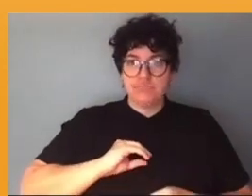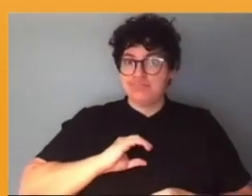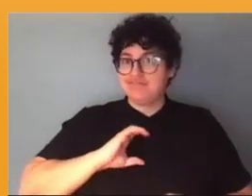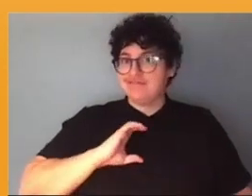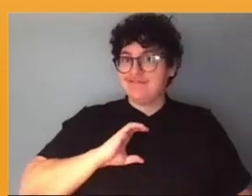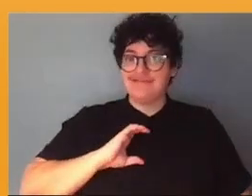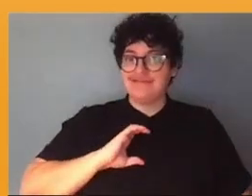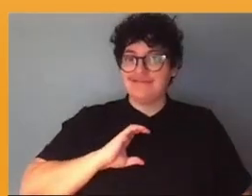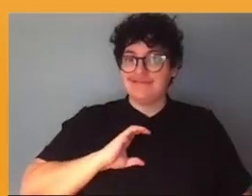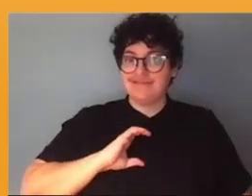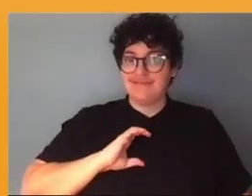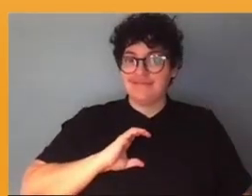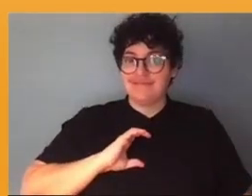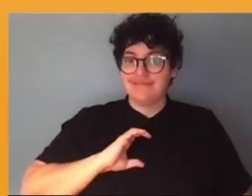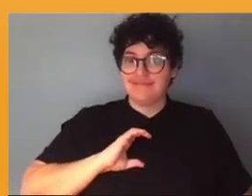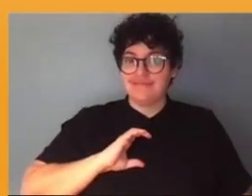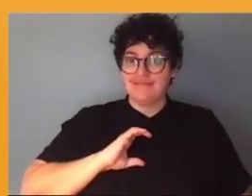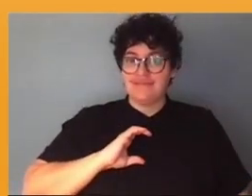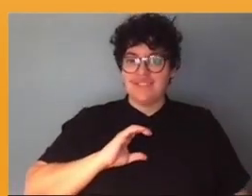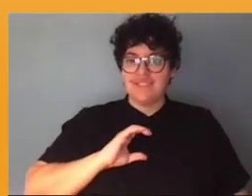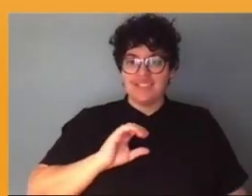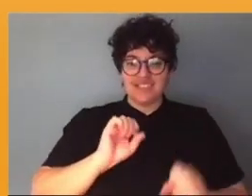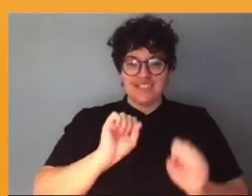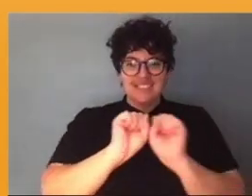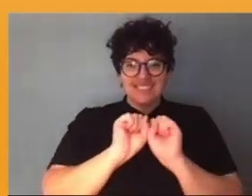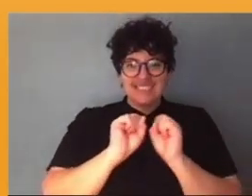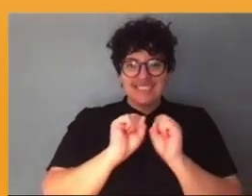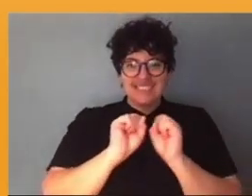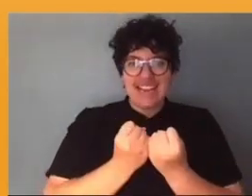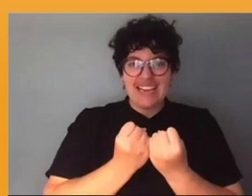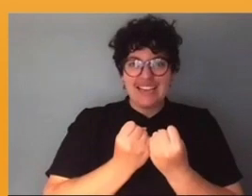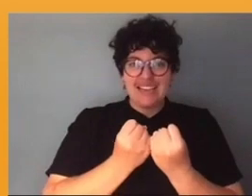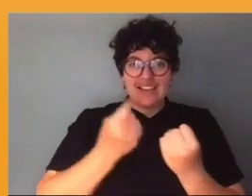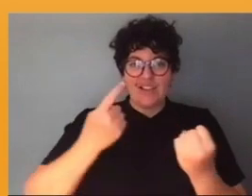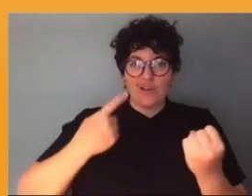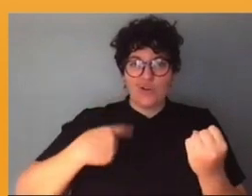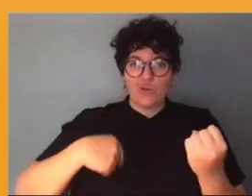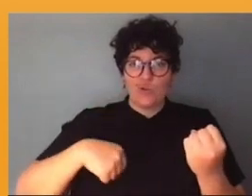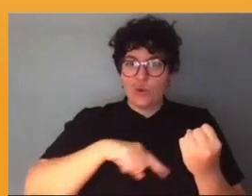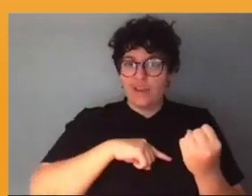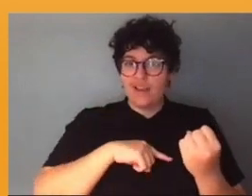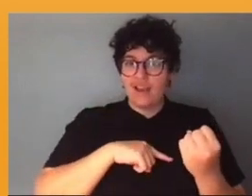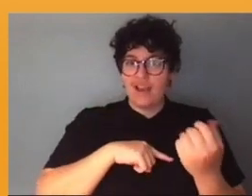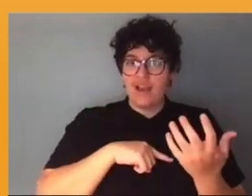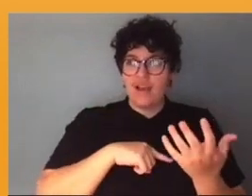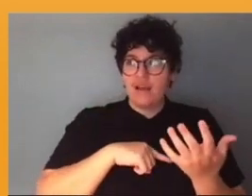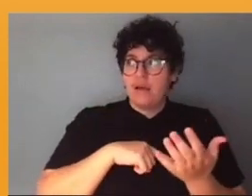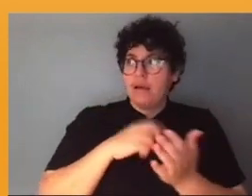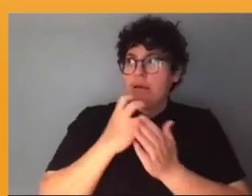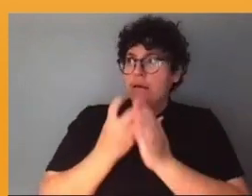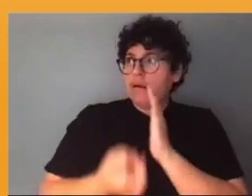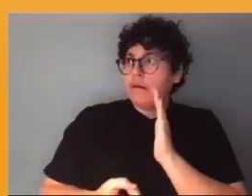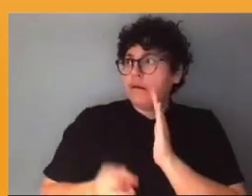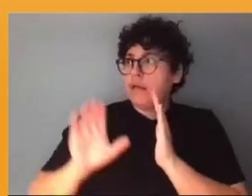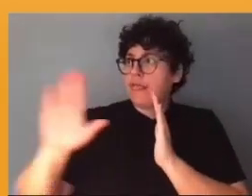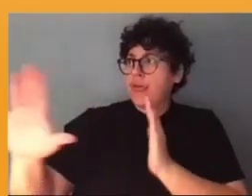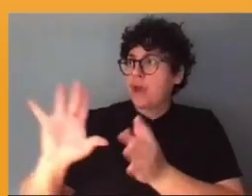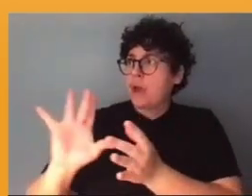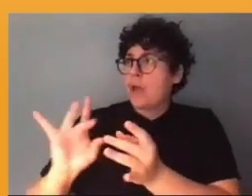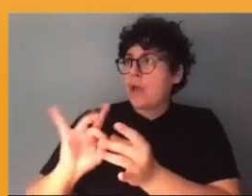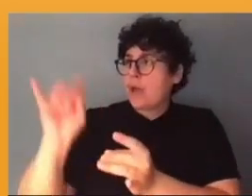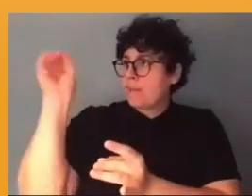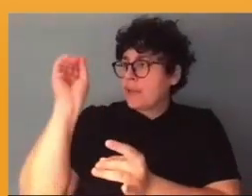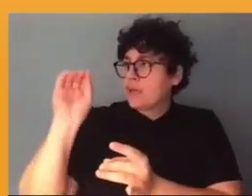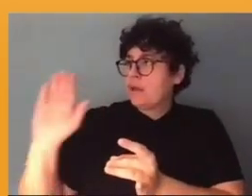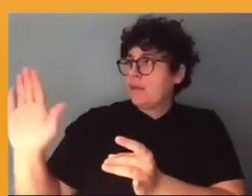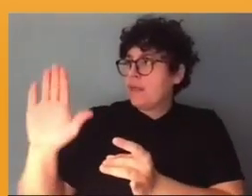a society, I think it's so easy to get caught up in what people are saying about your dance. You know, oh, your